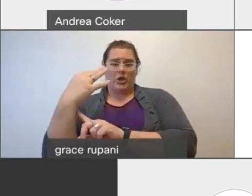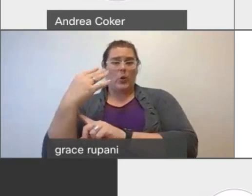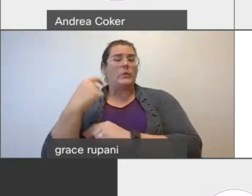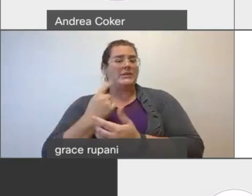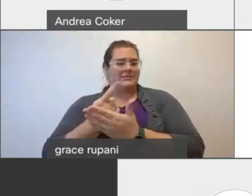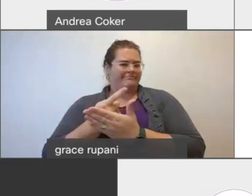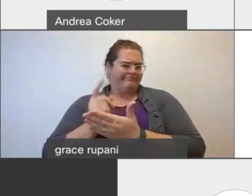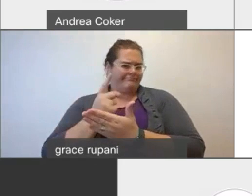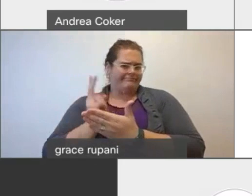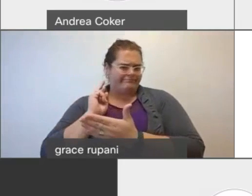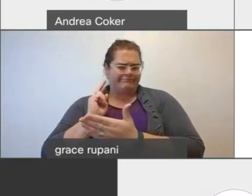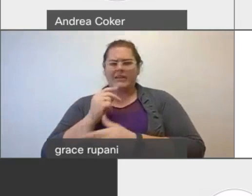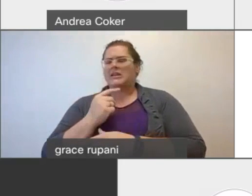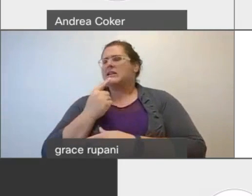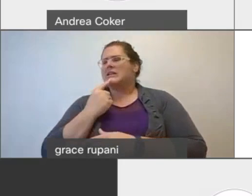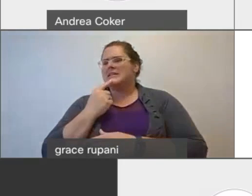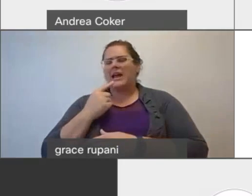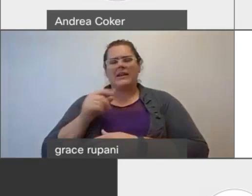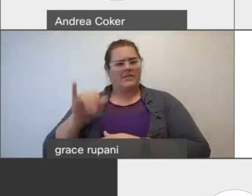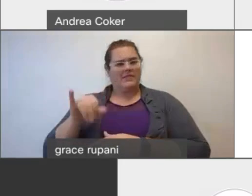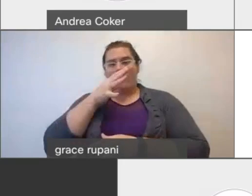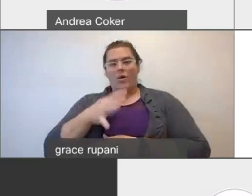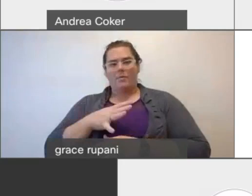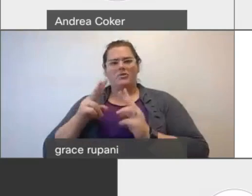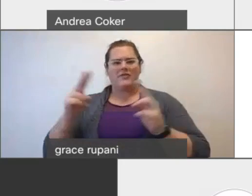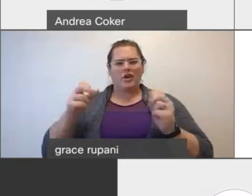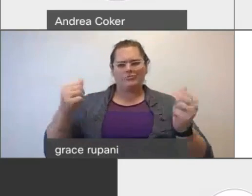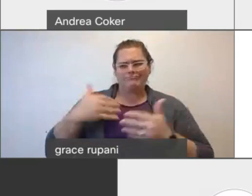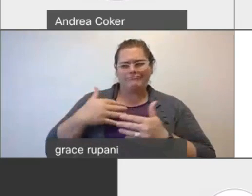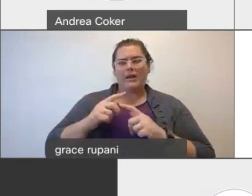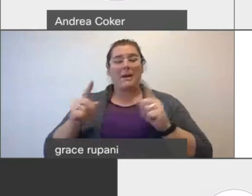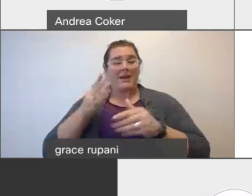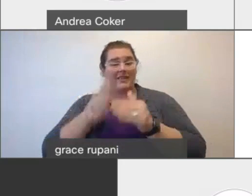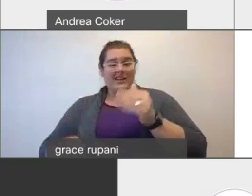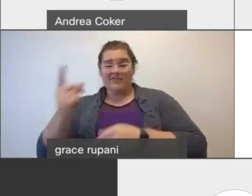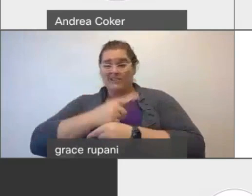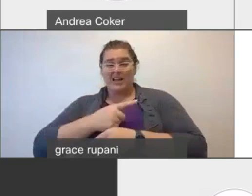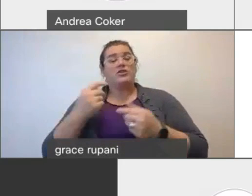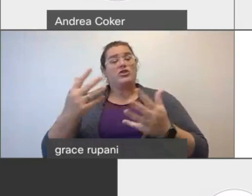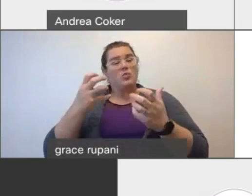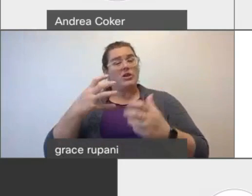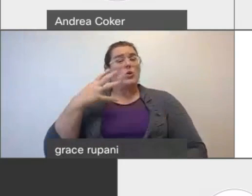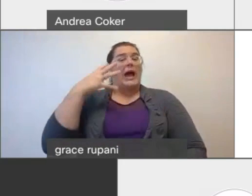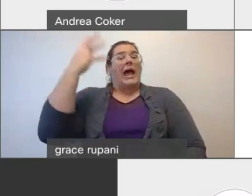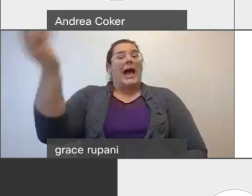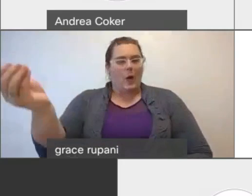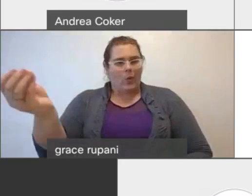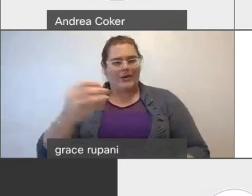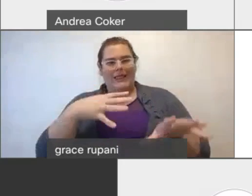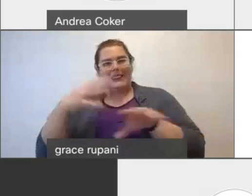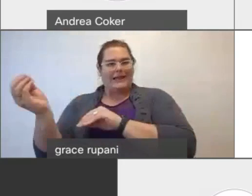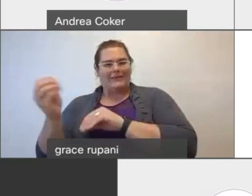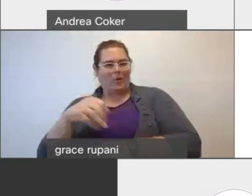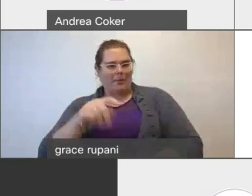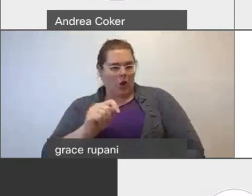she wanted to leave her apartment. So she did get vaccinated. So my hope is that, as we